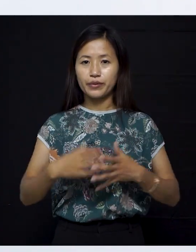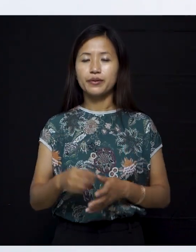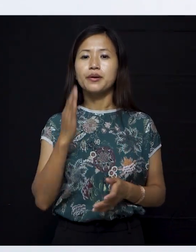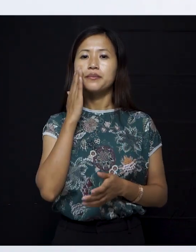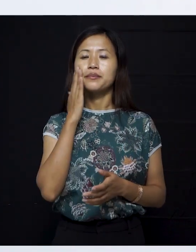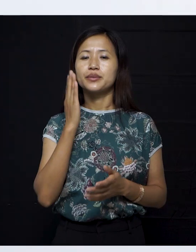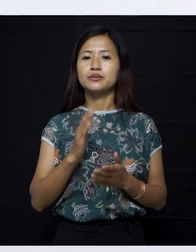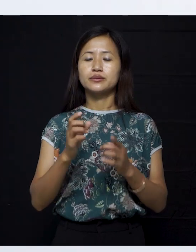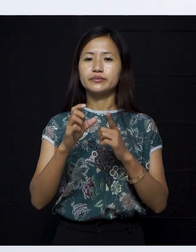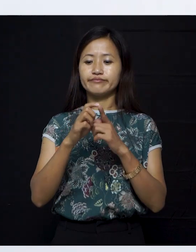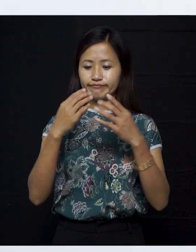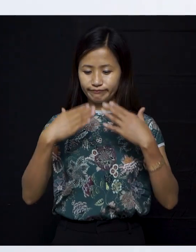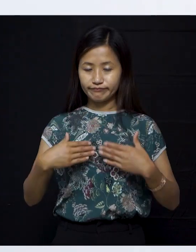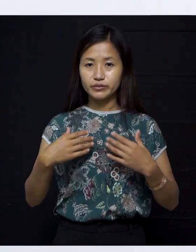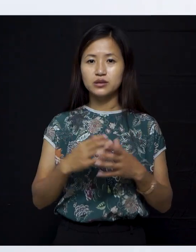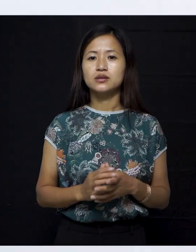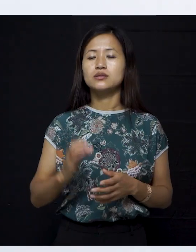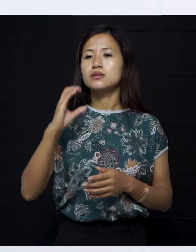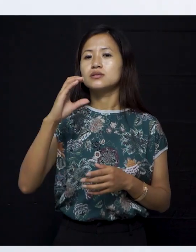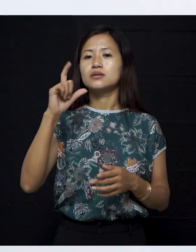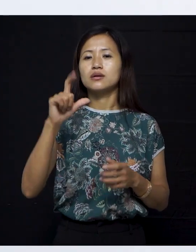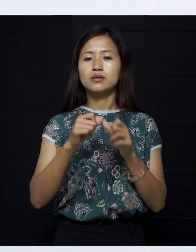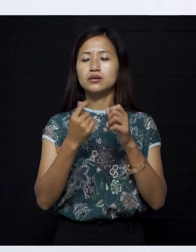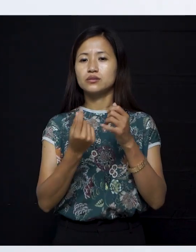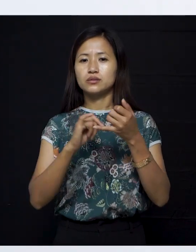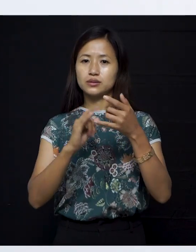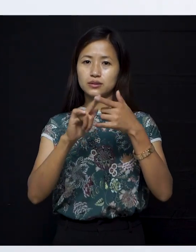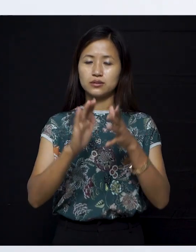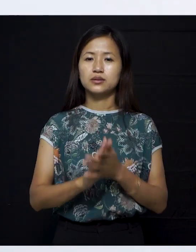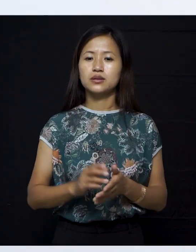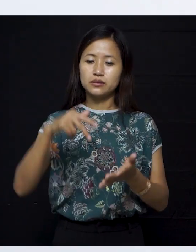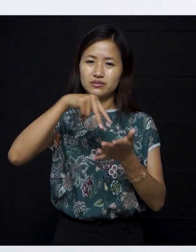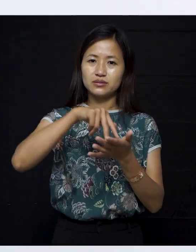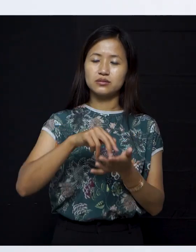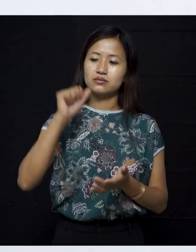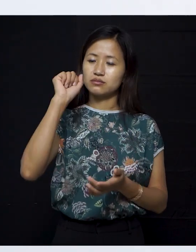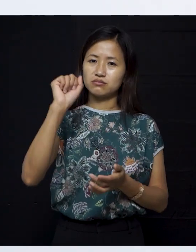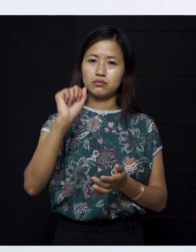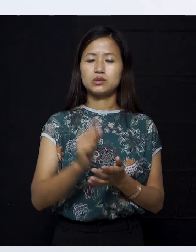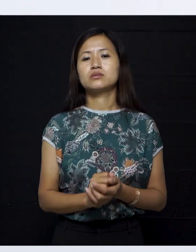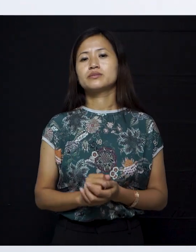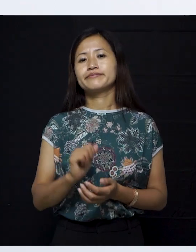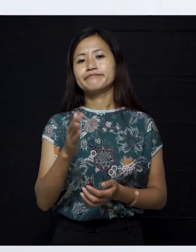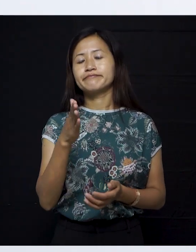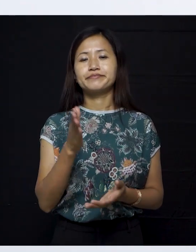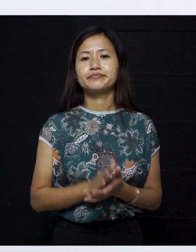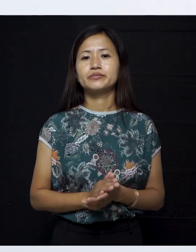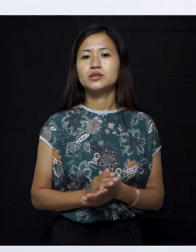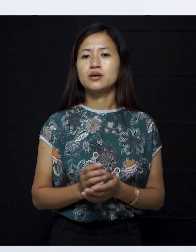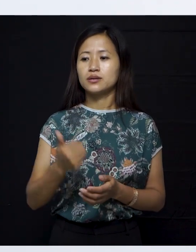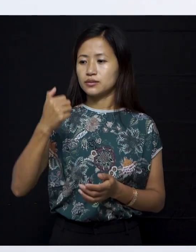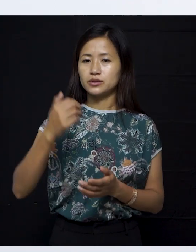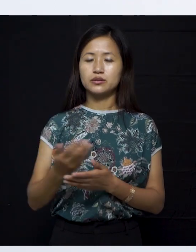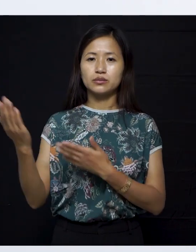clause. But it is not a question, so it cannot stand on its own, right? The pen that I bought from